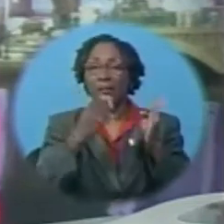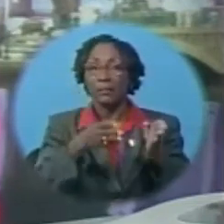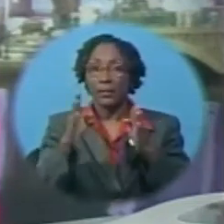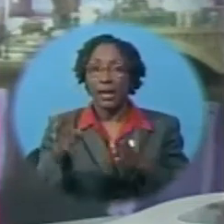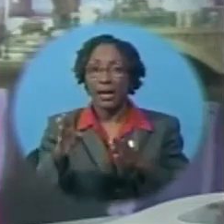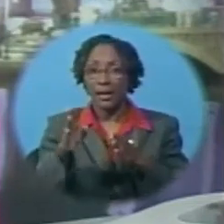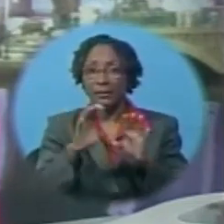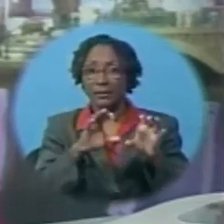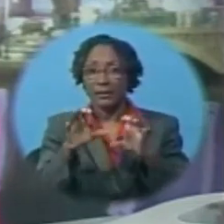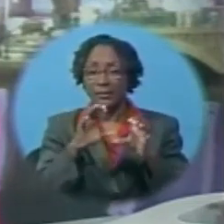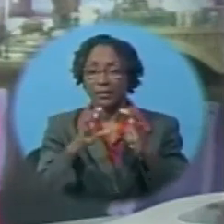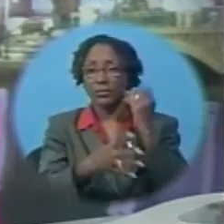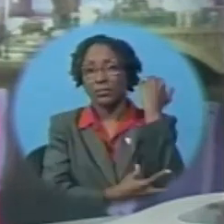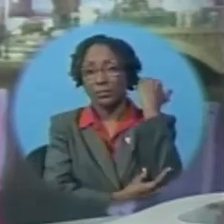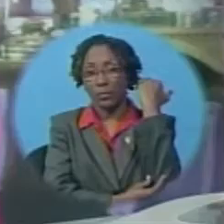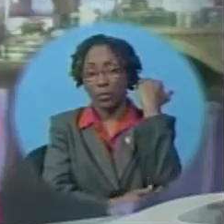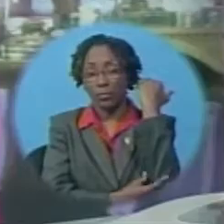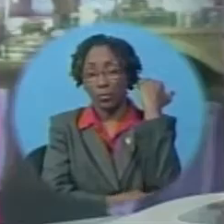in society.